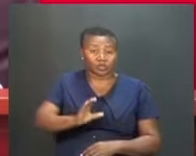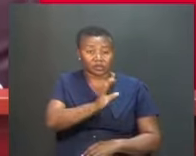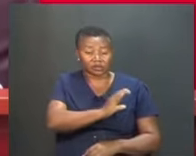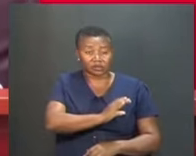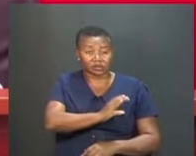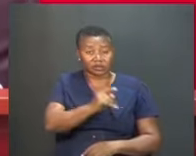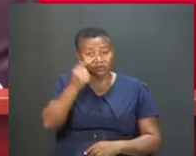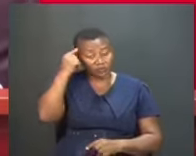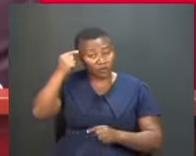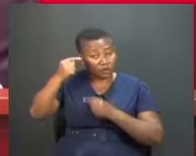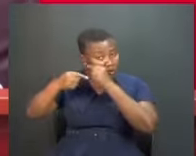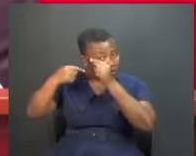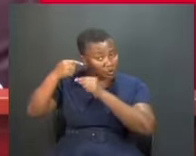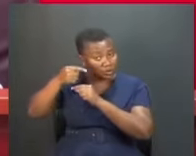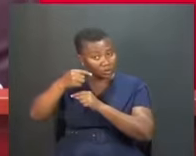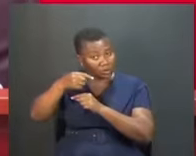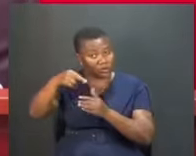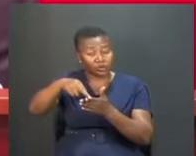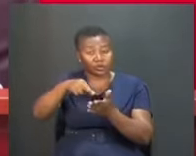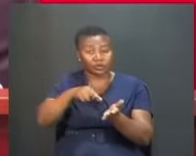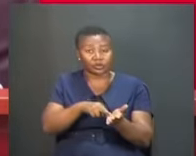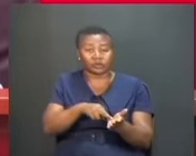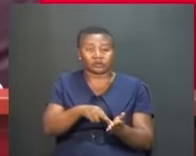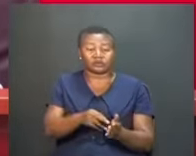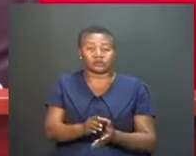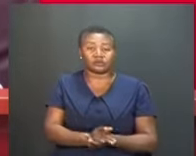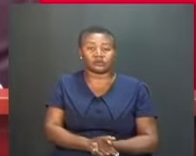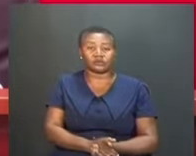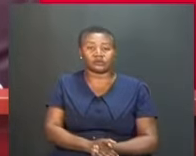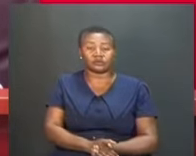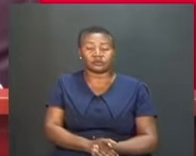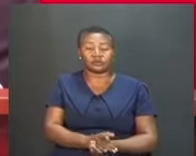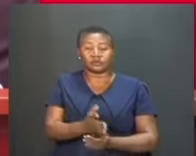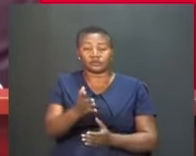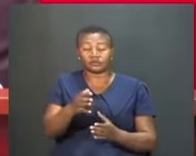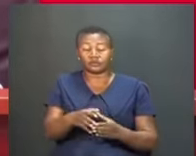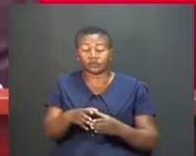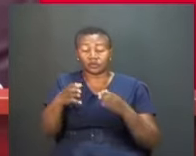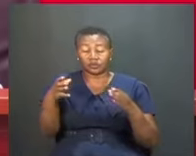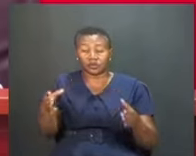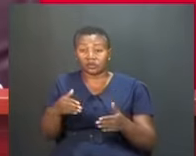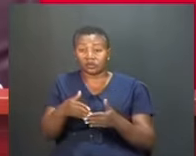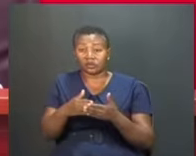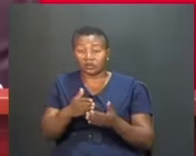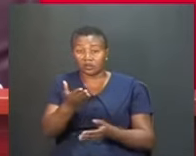for consideration and report to the House. Majority Leader, yes. Mr. Speaker,